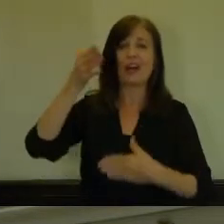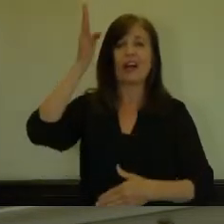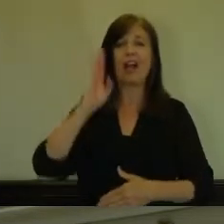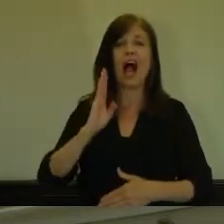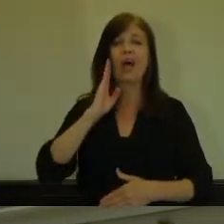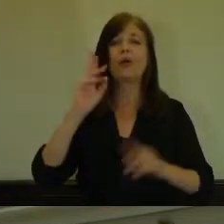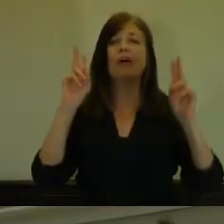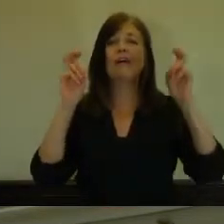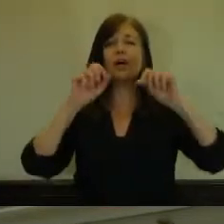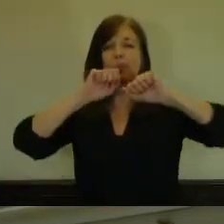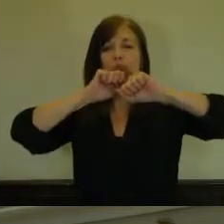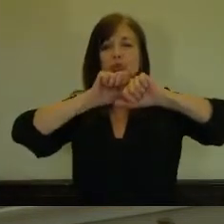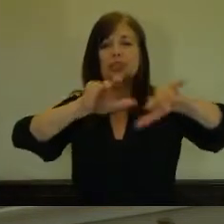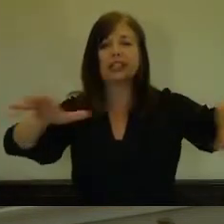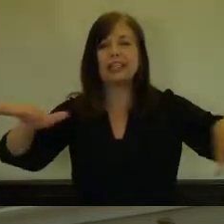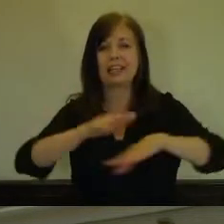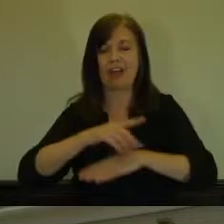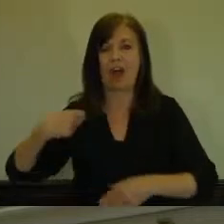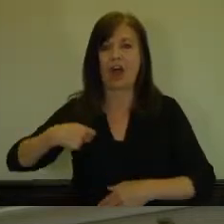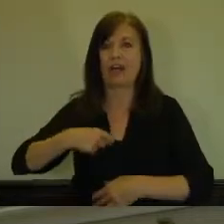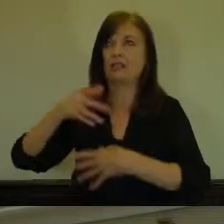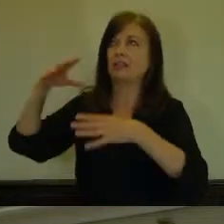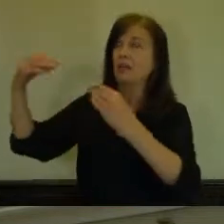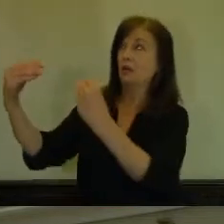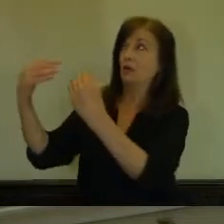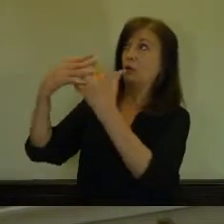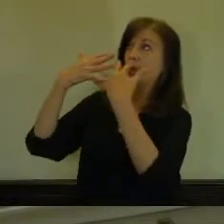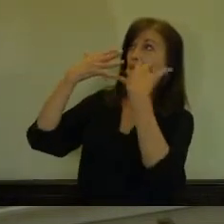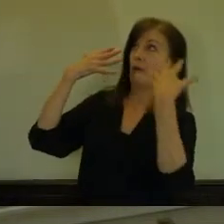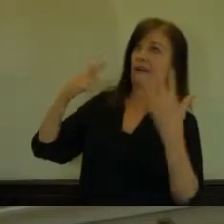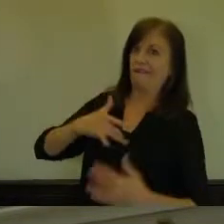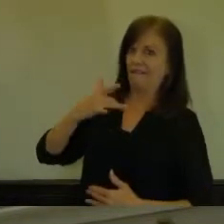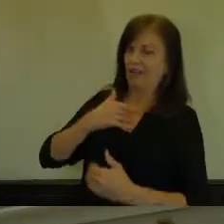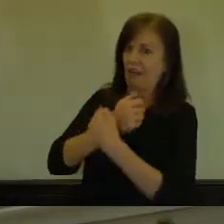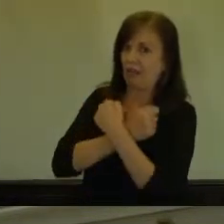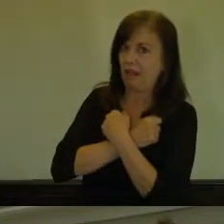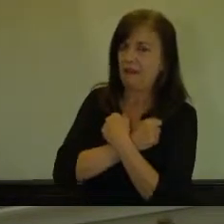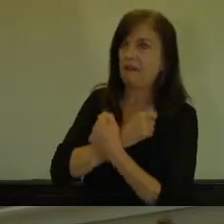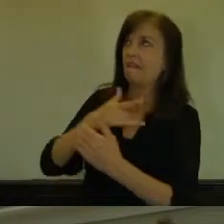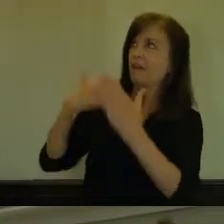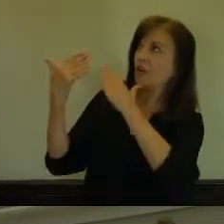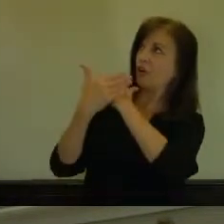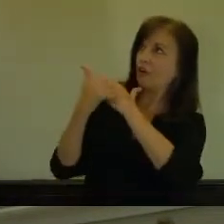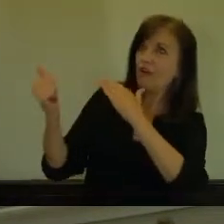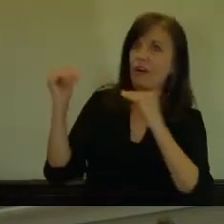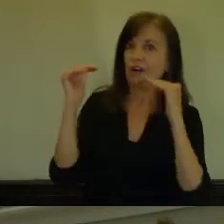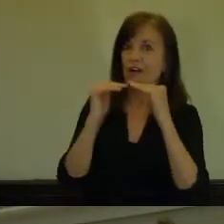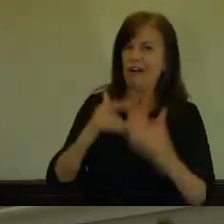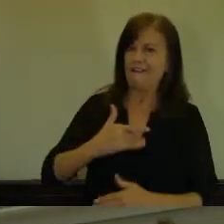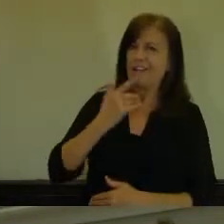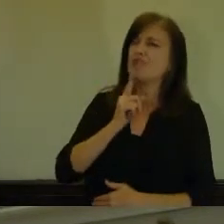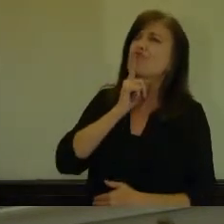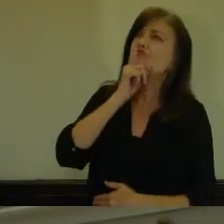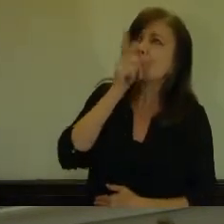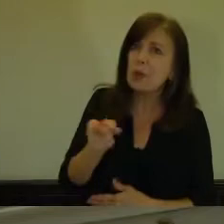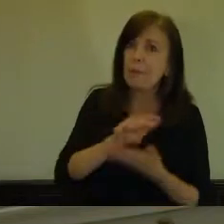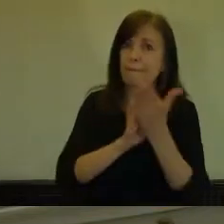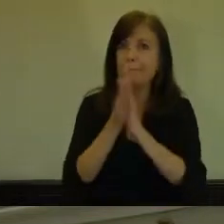the harvest of love, the harvest of justice, the harvest of true peace for our